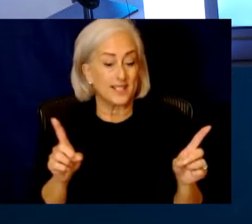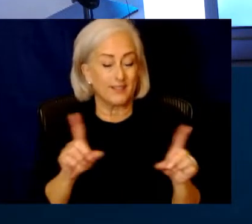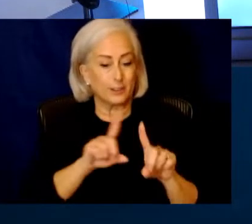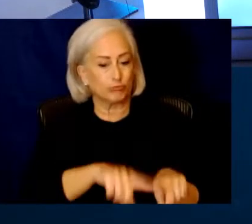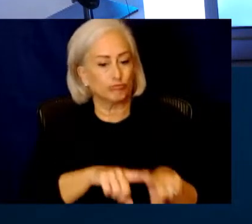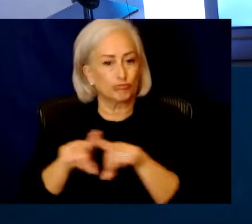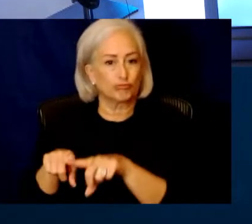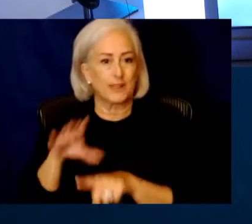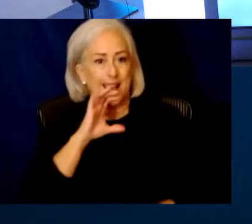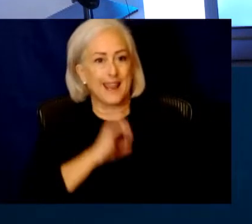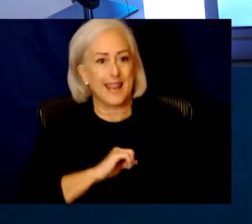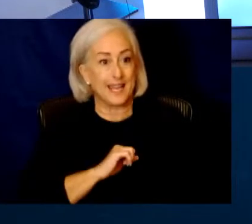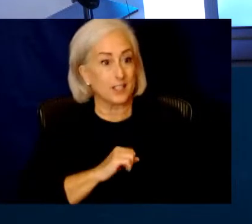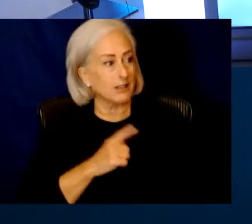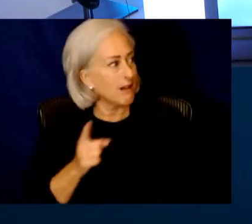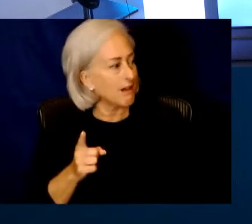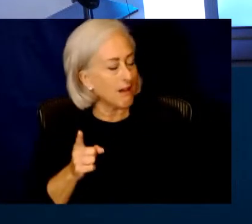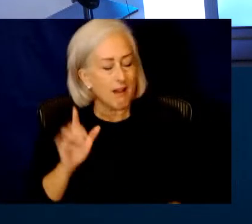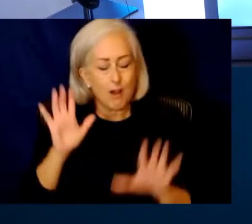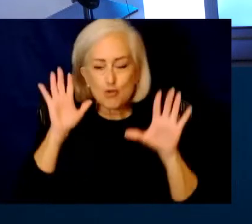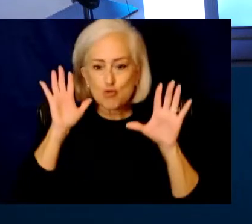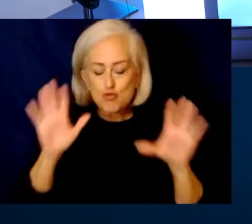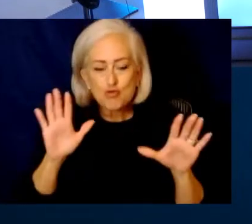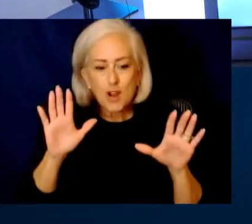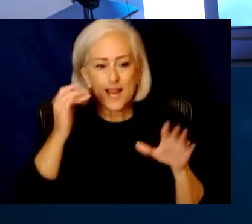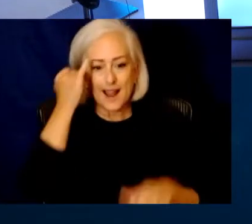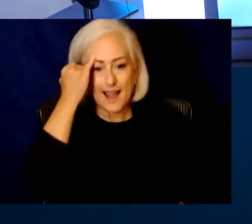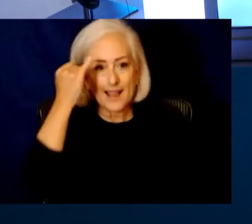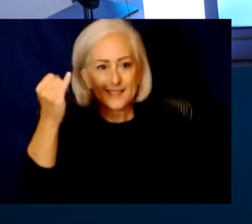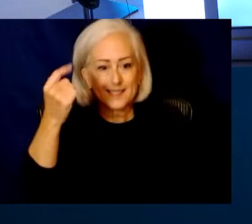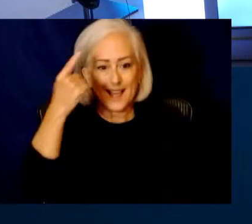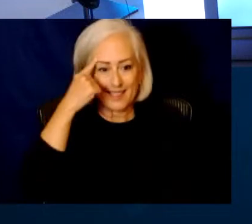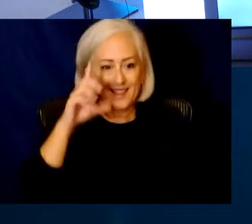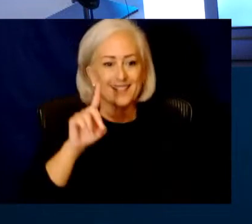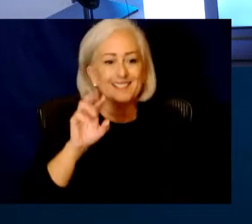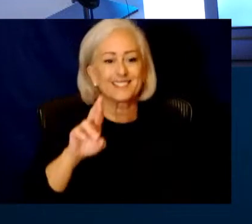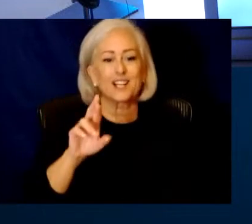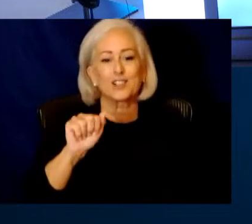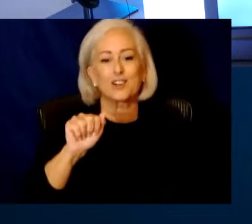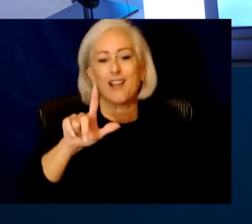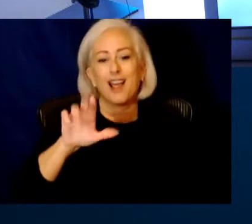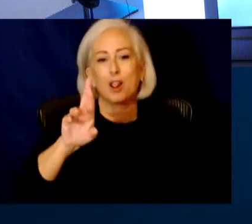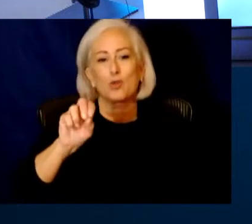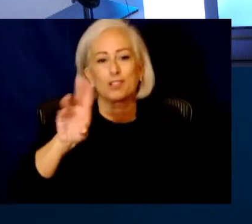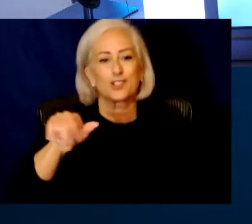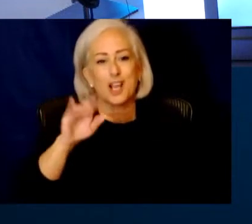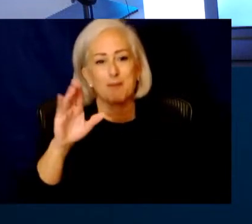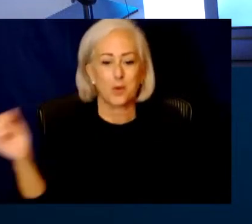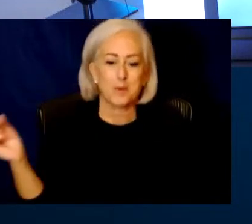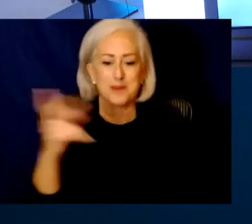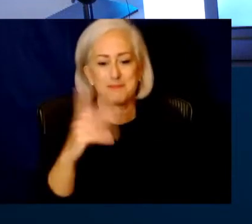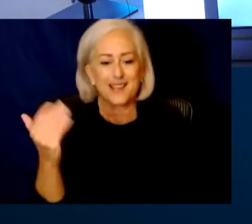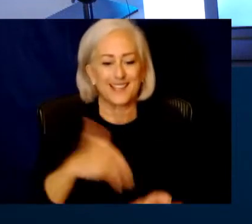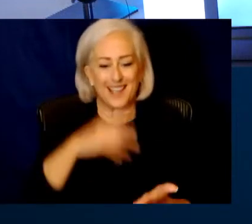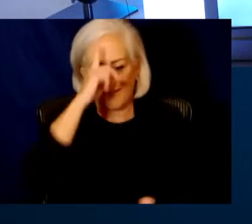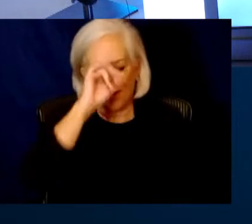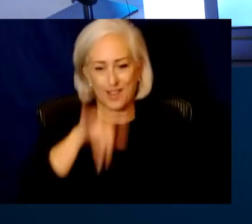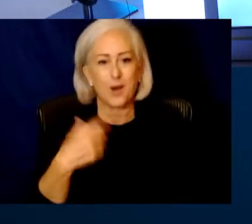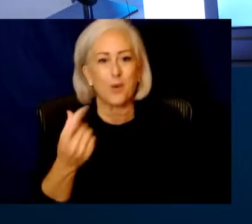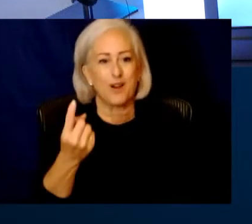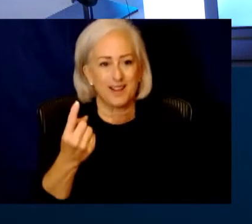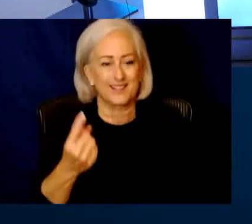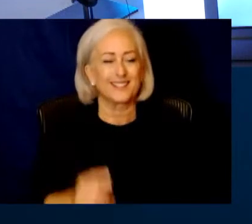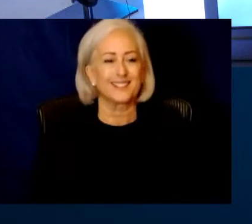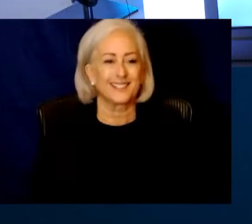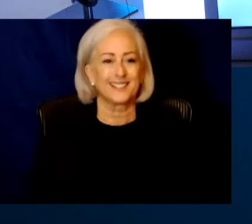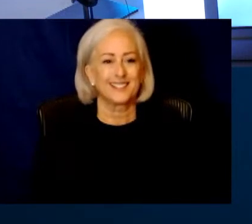it on the list. It's a great idea. I think we'll have Dr. Auershaw be back for that one. Yeah, that would be great. We do have just Lena a couple of... We have Dr. Geyer with you. That'd be a